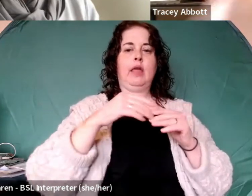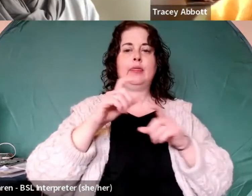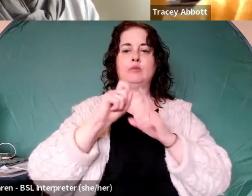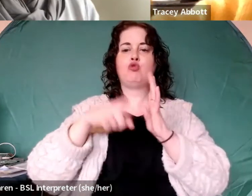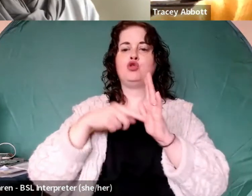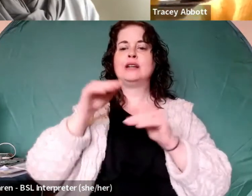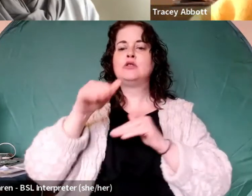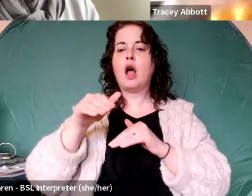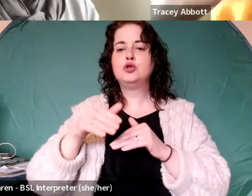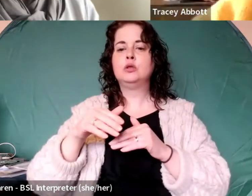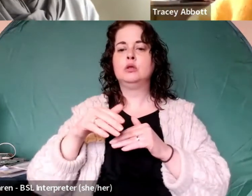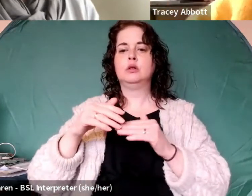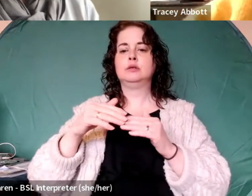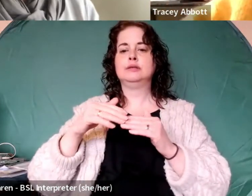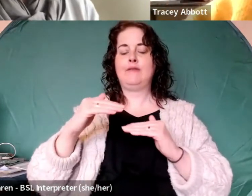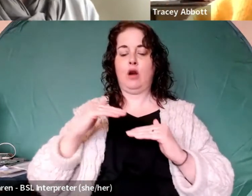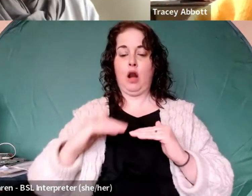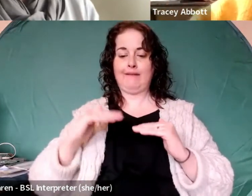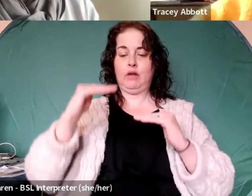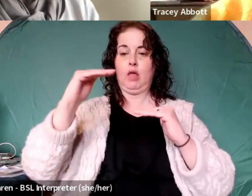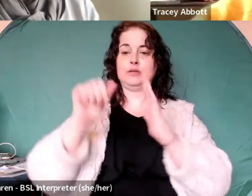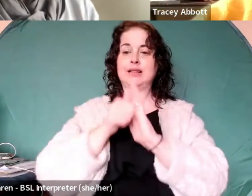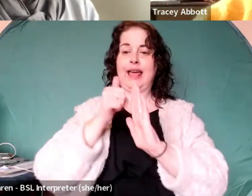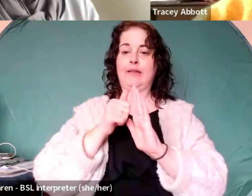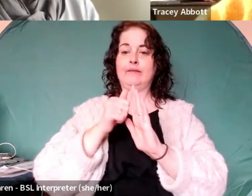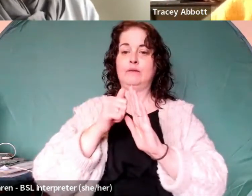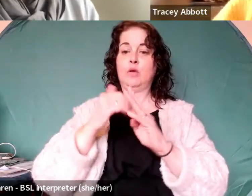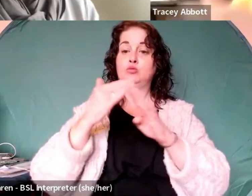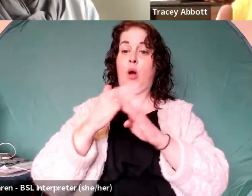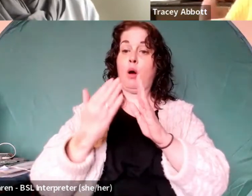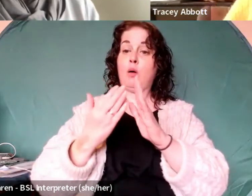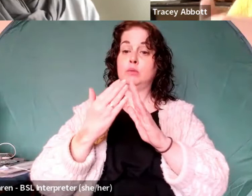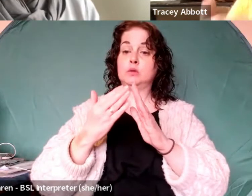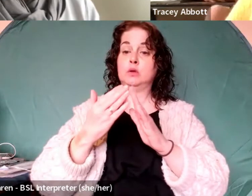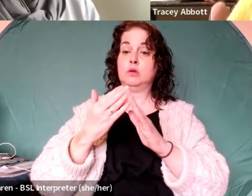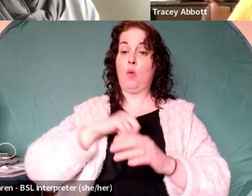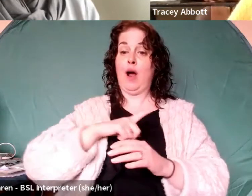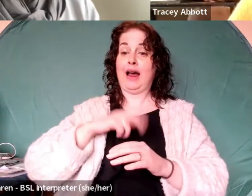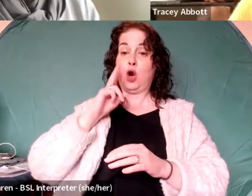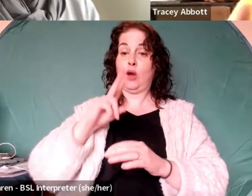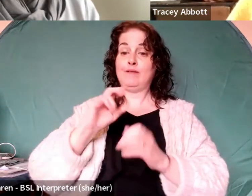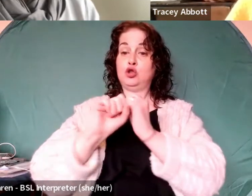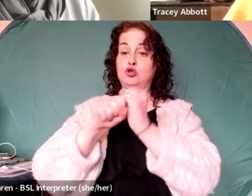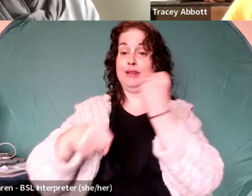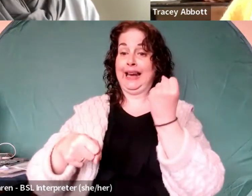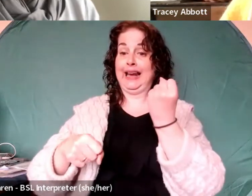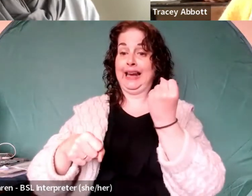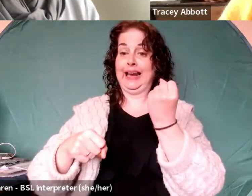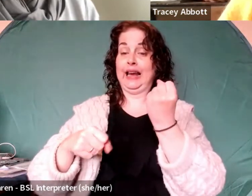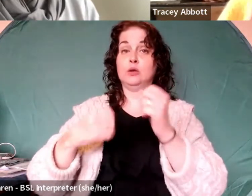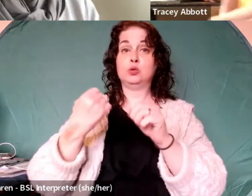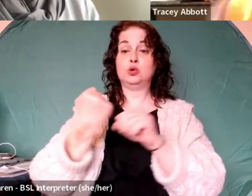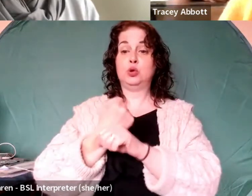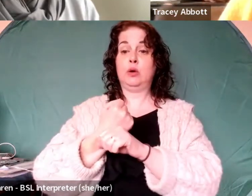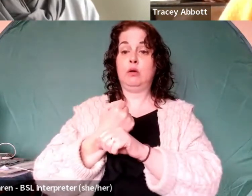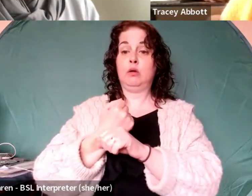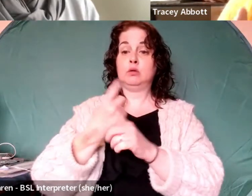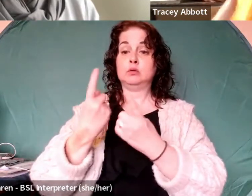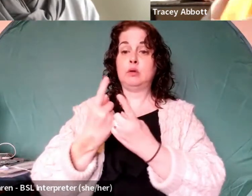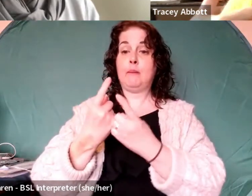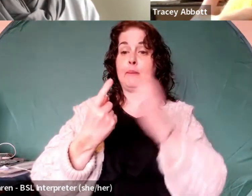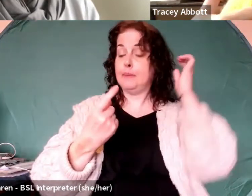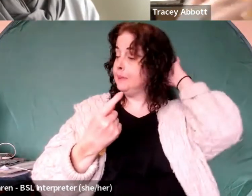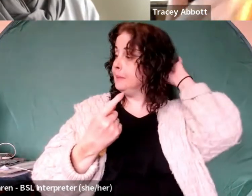There's different levels of skill required in different jobs throughout the business. Why are you looking for degree level people to do maybe some of the